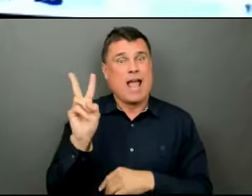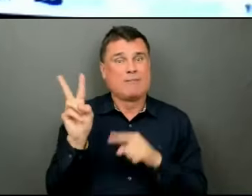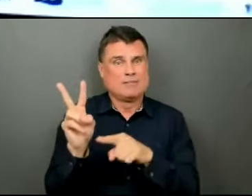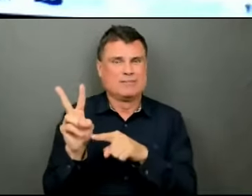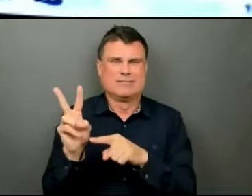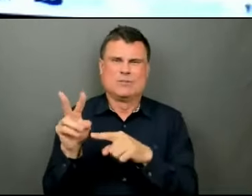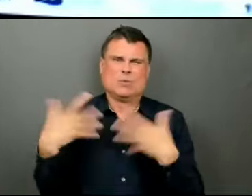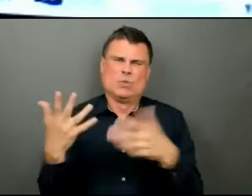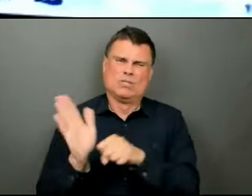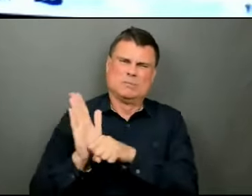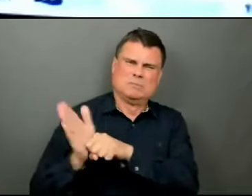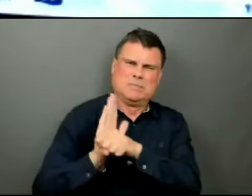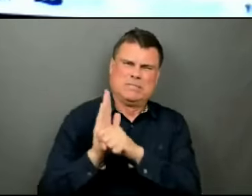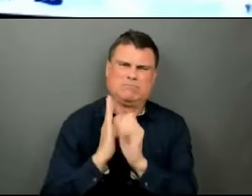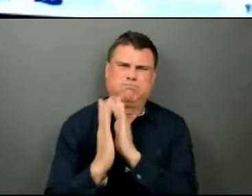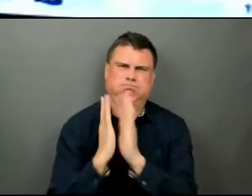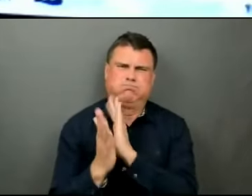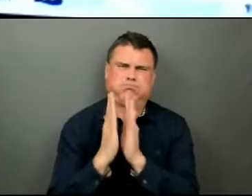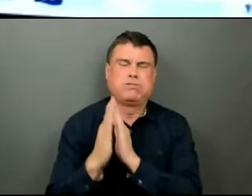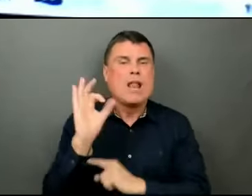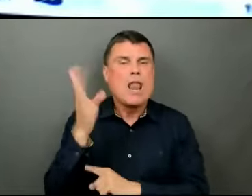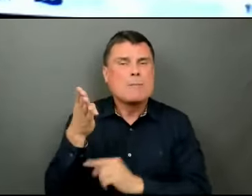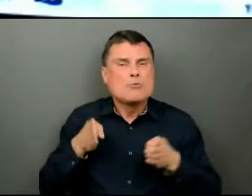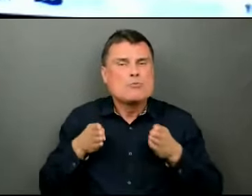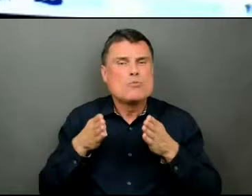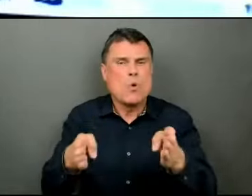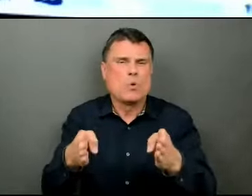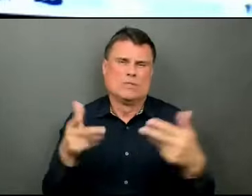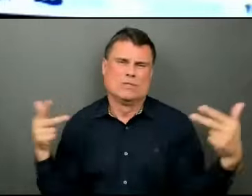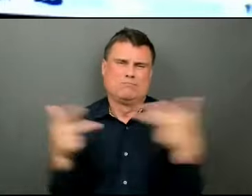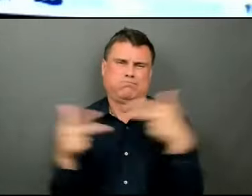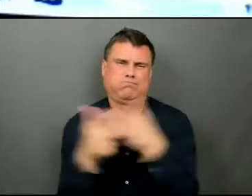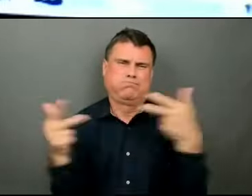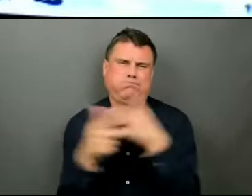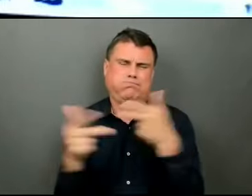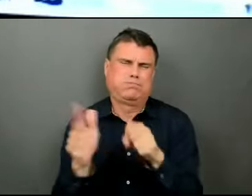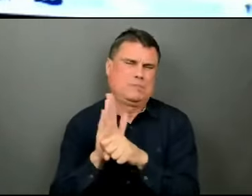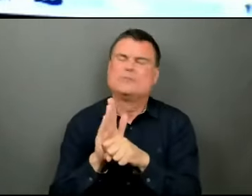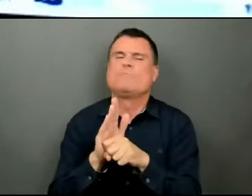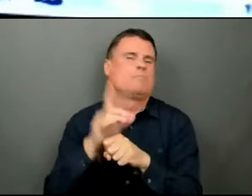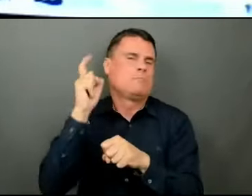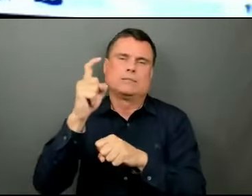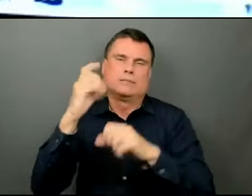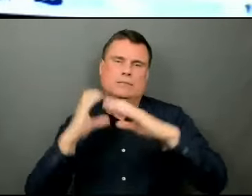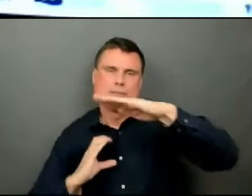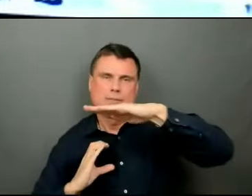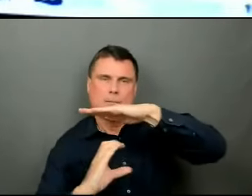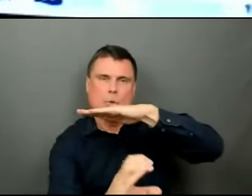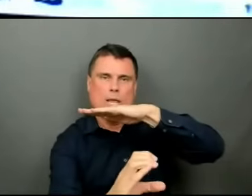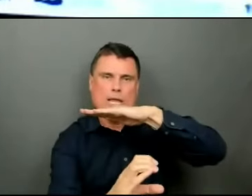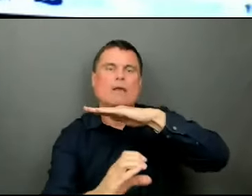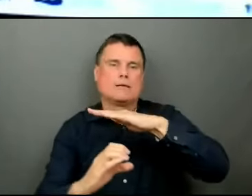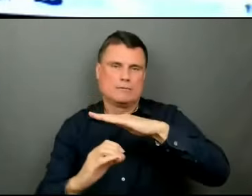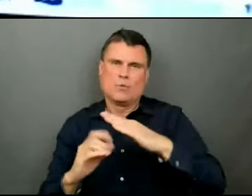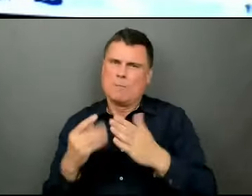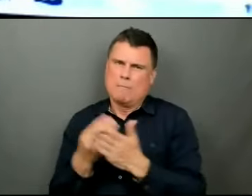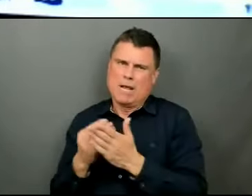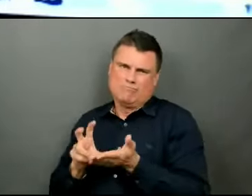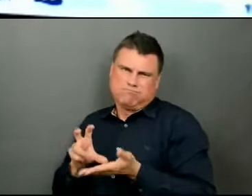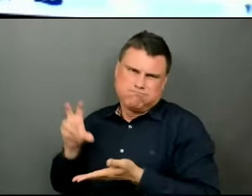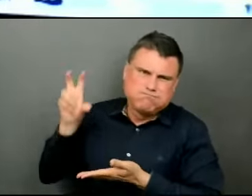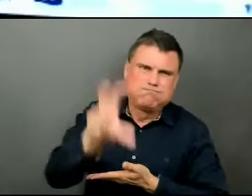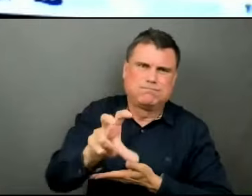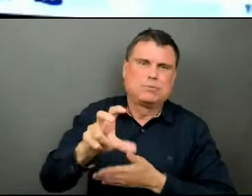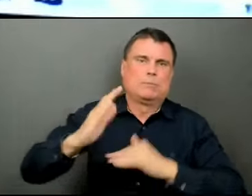is clearly much needed in Vancouver. That's why we committed close to $900 million for its construction. To